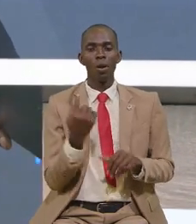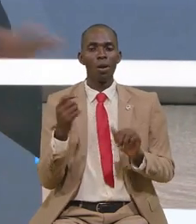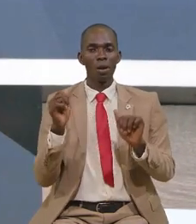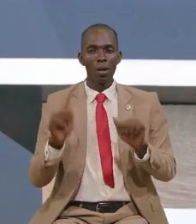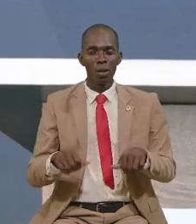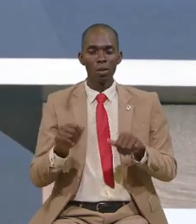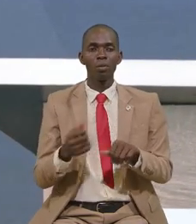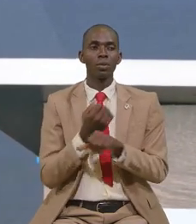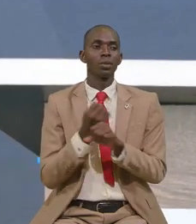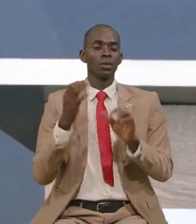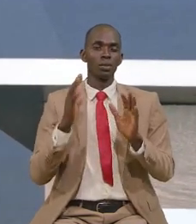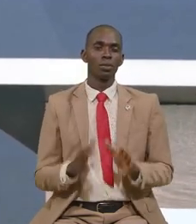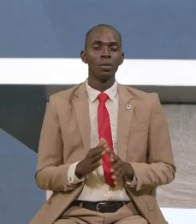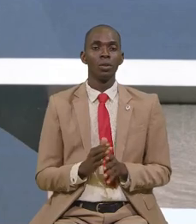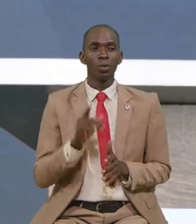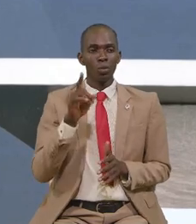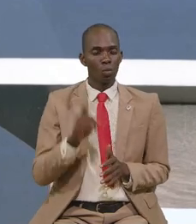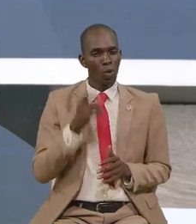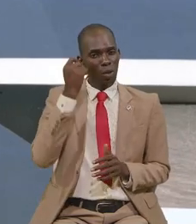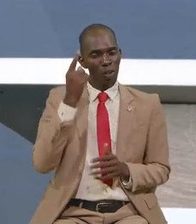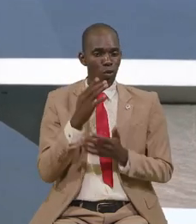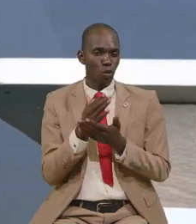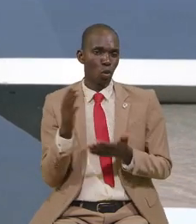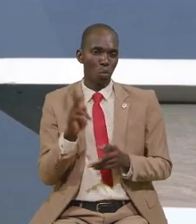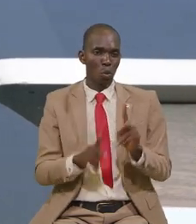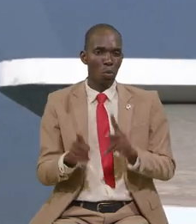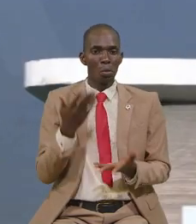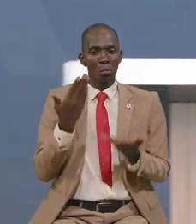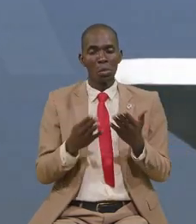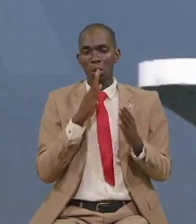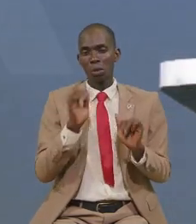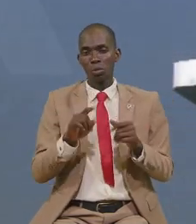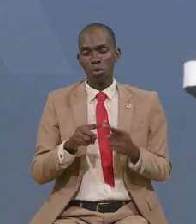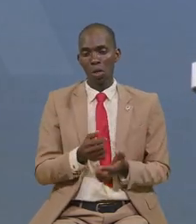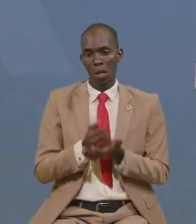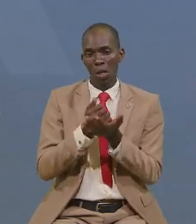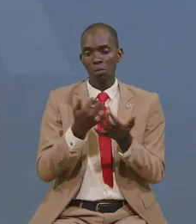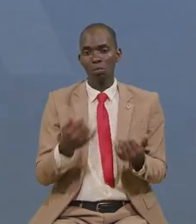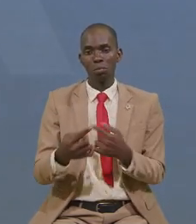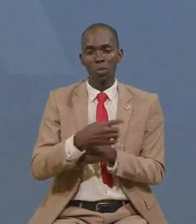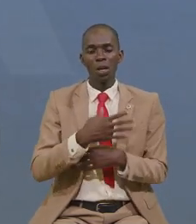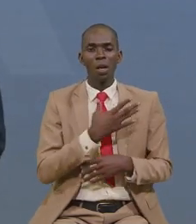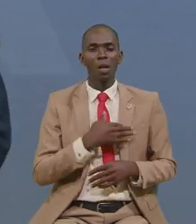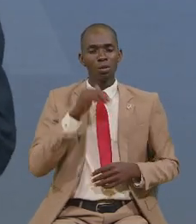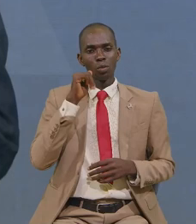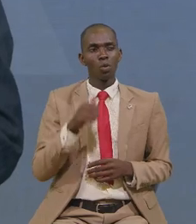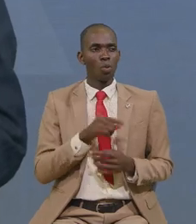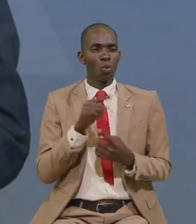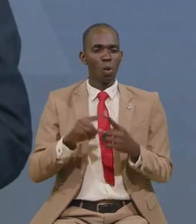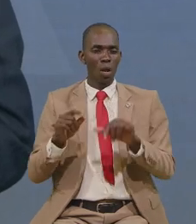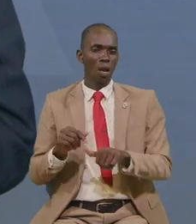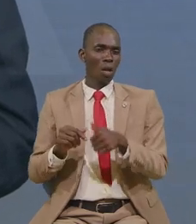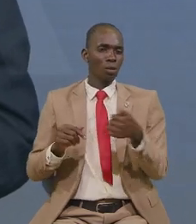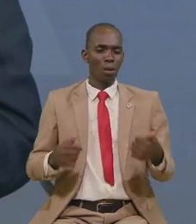Savior. You understand, some people might be able to help you today and tomorrow when another